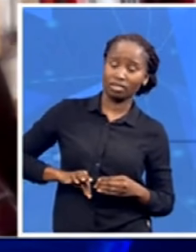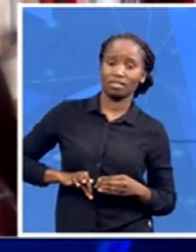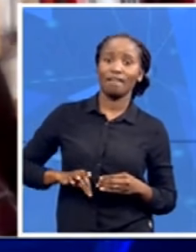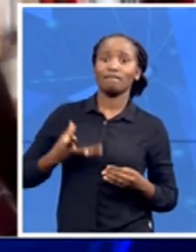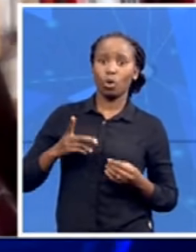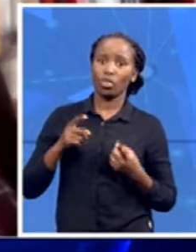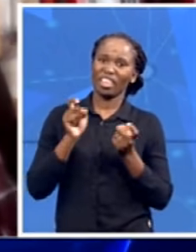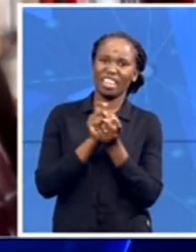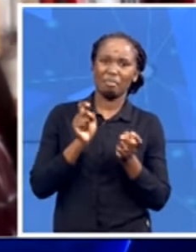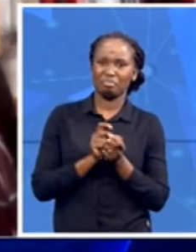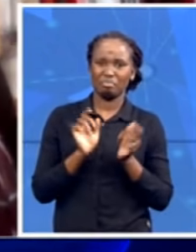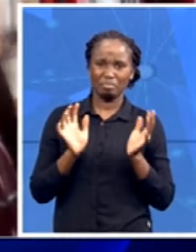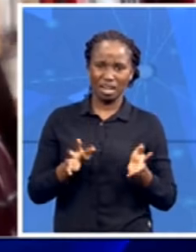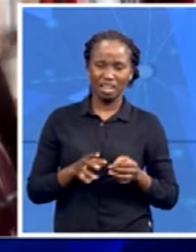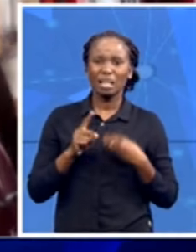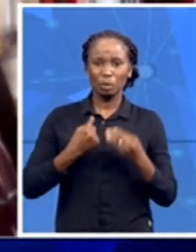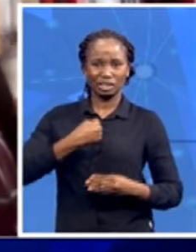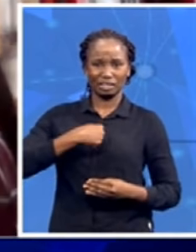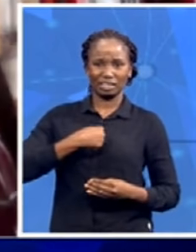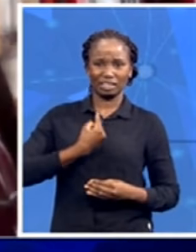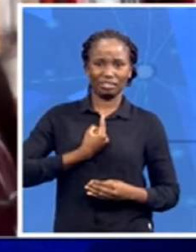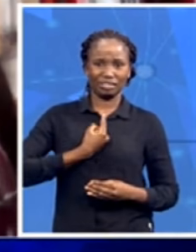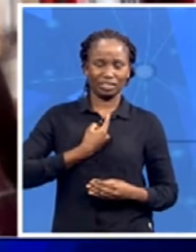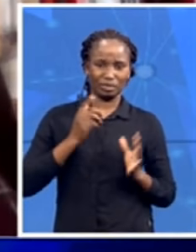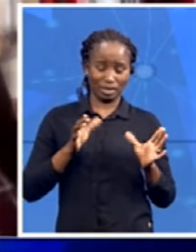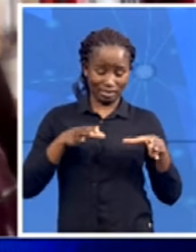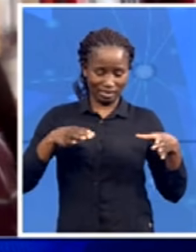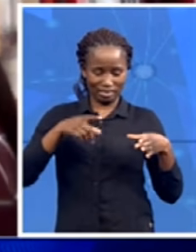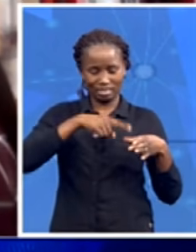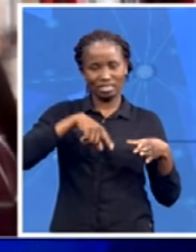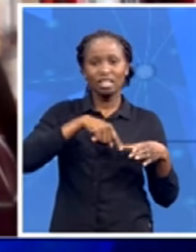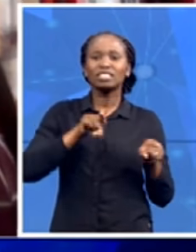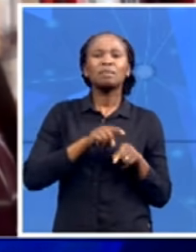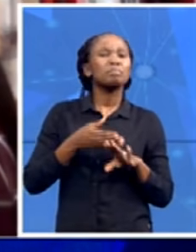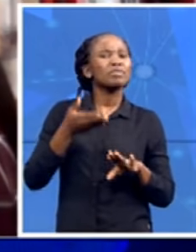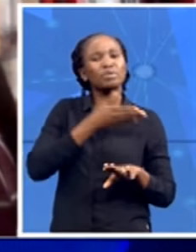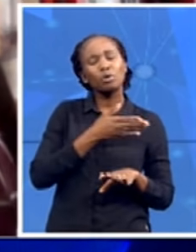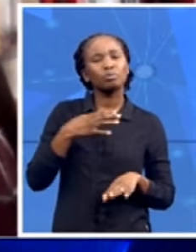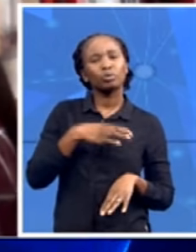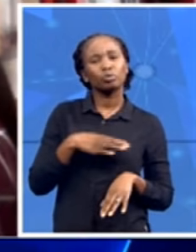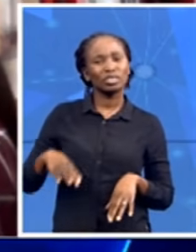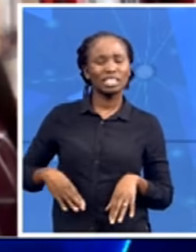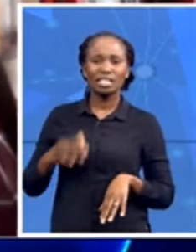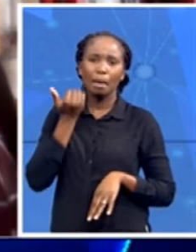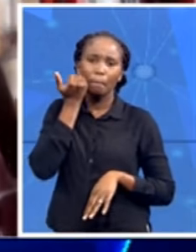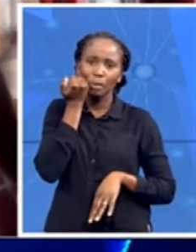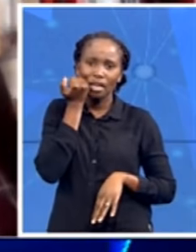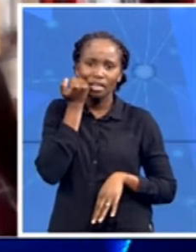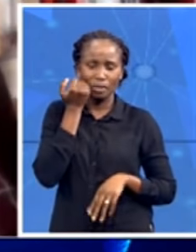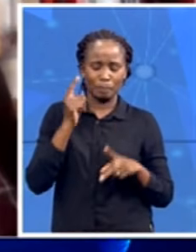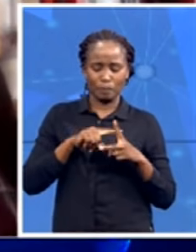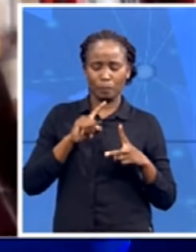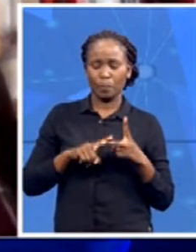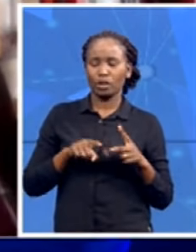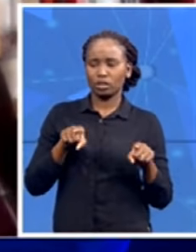And this is something that even former President Beki spoke about, even Ntate Kwere Mantashe,